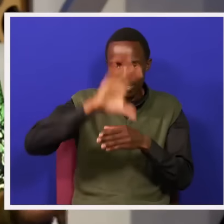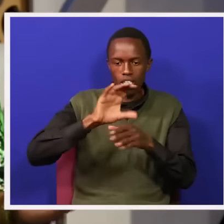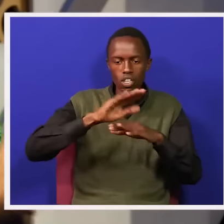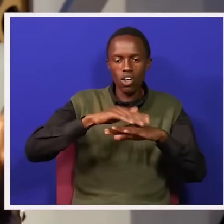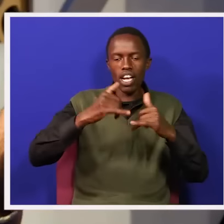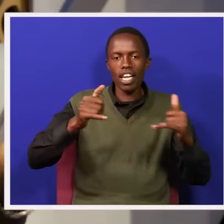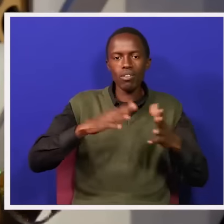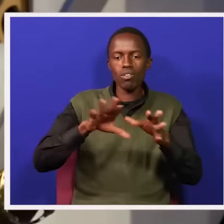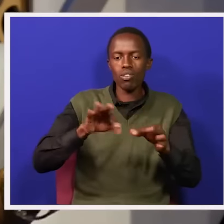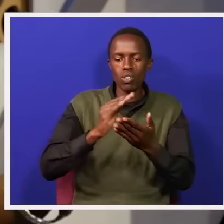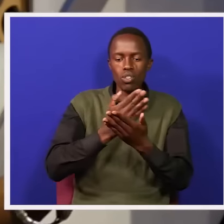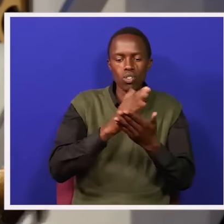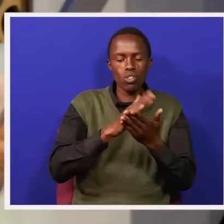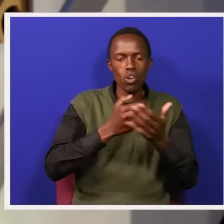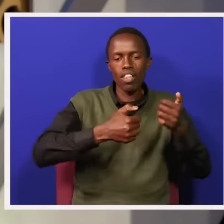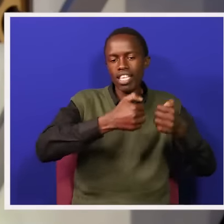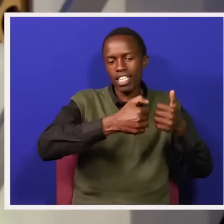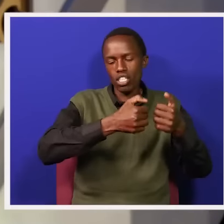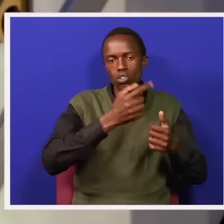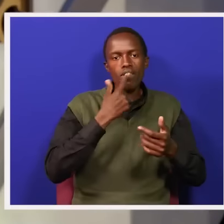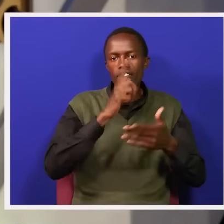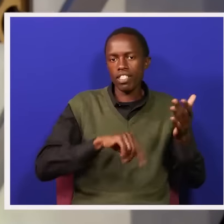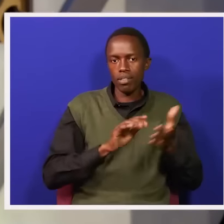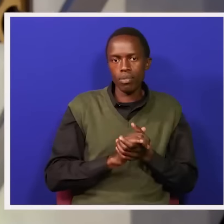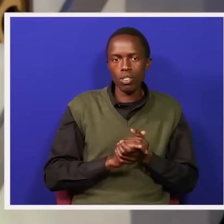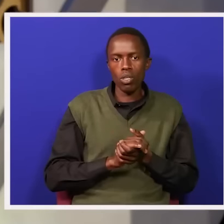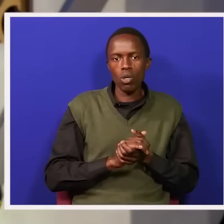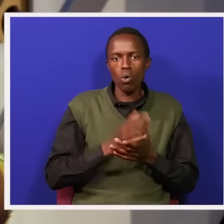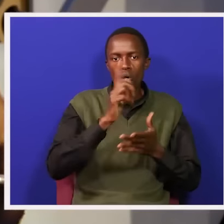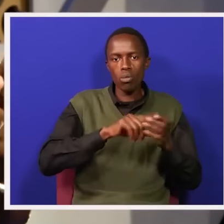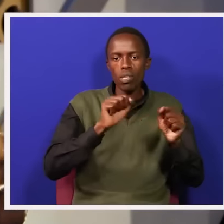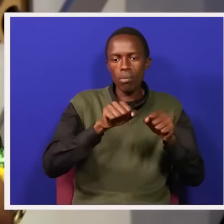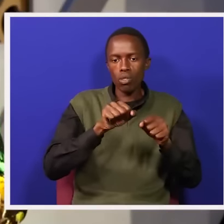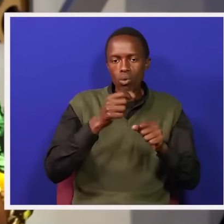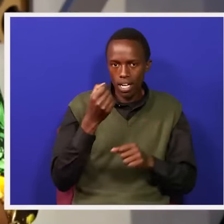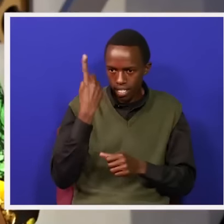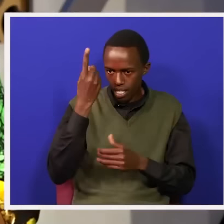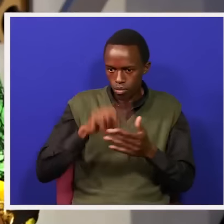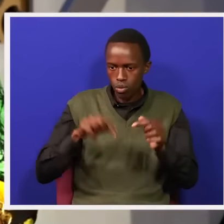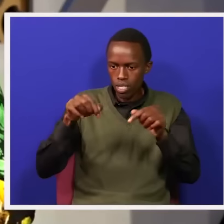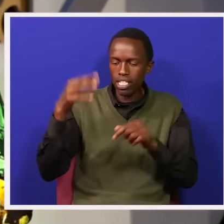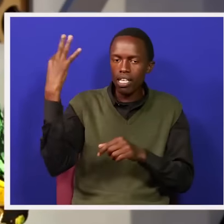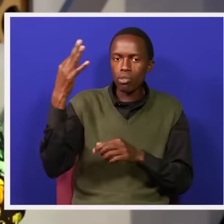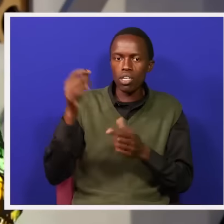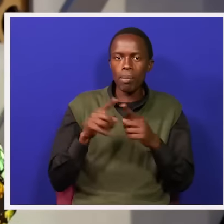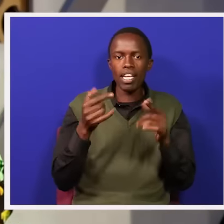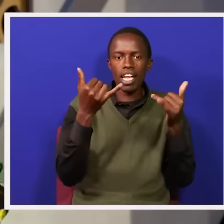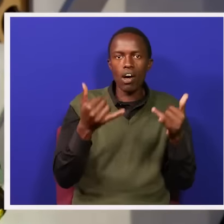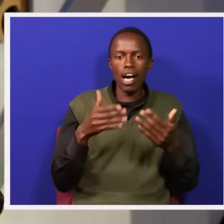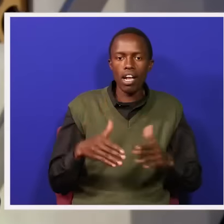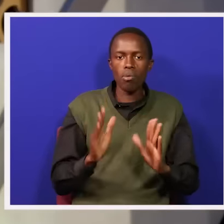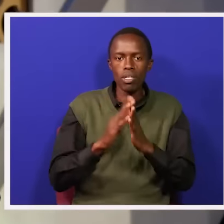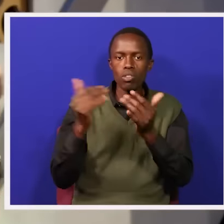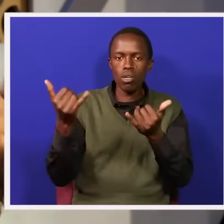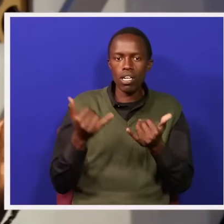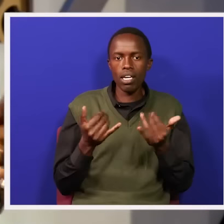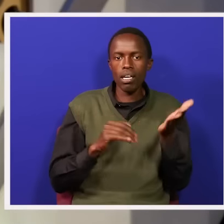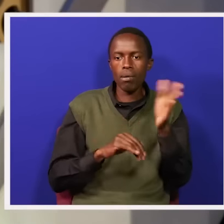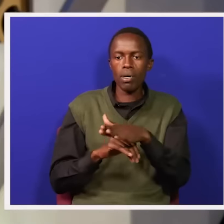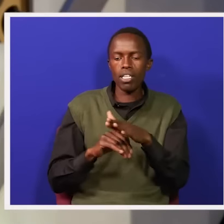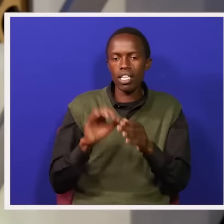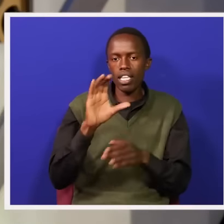Please ensure that you share your takeaway on this chat section, what you've been able to pick from today's sermon. But right now, allow me